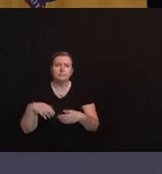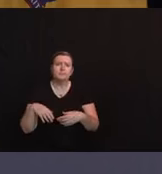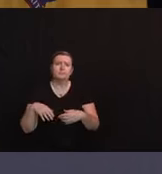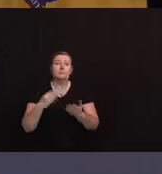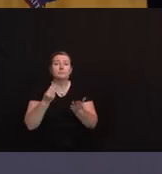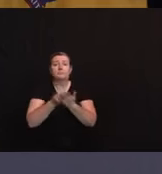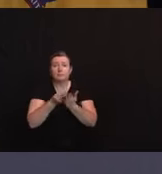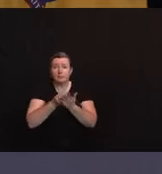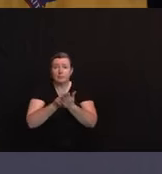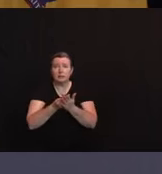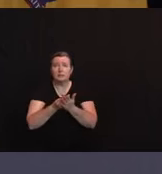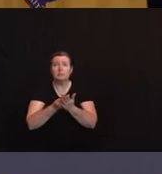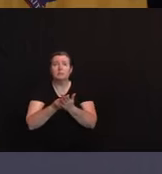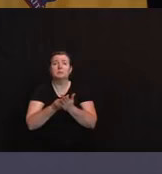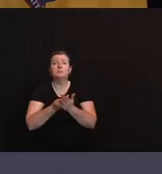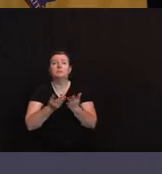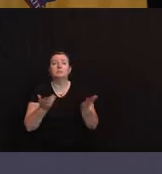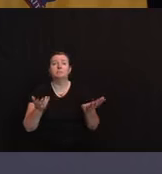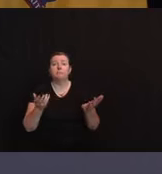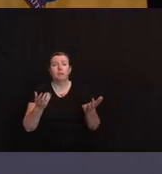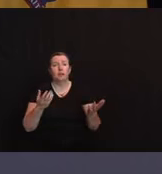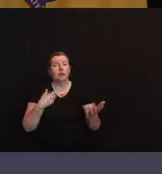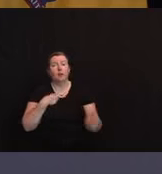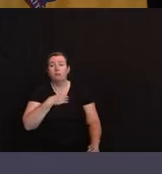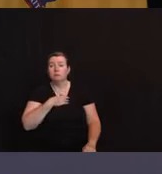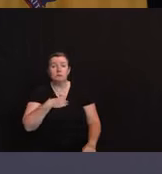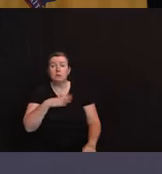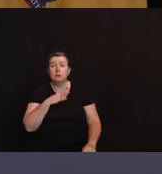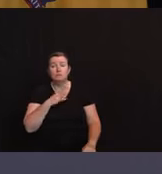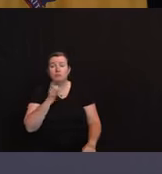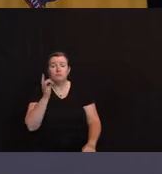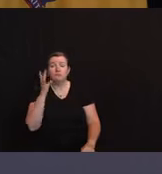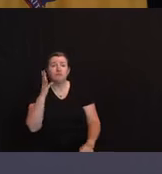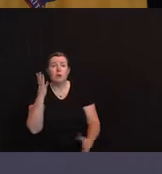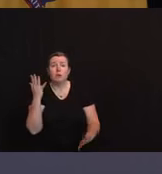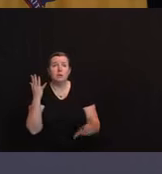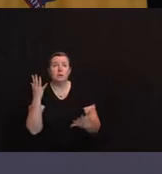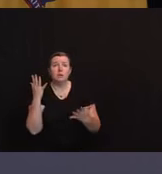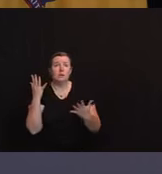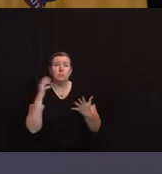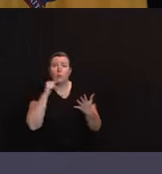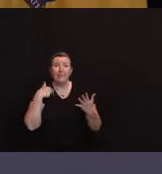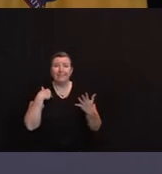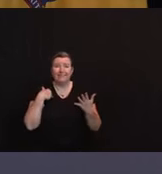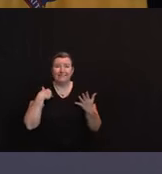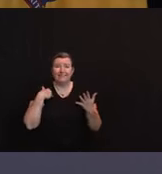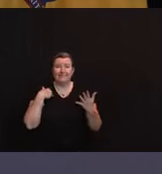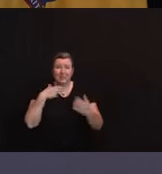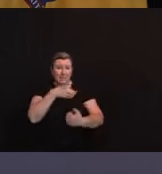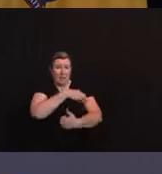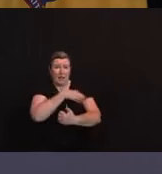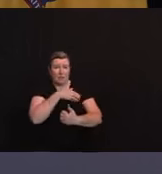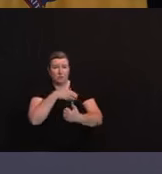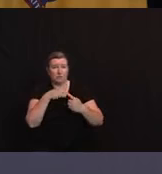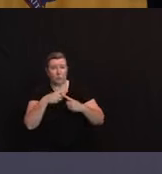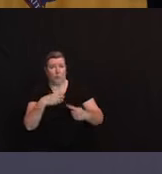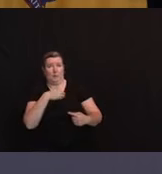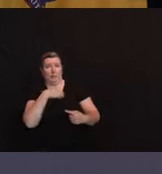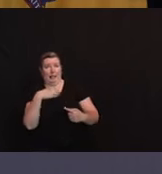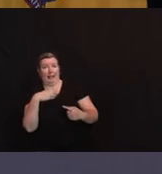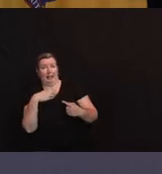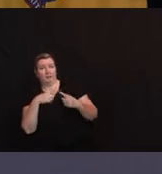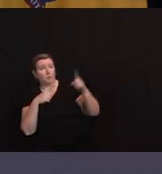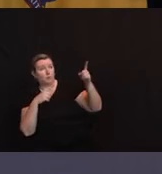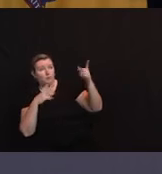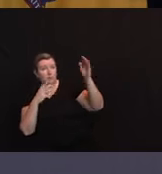we can only bear so much leverage. And so we've said right from the get-go, this